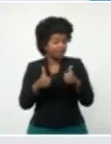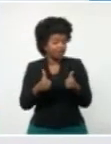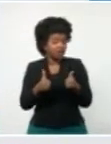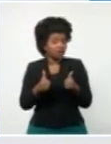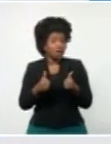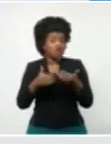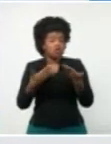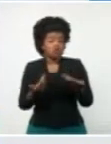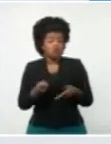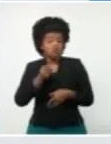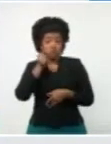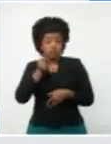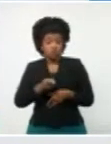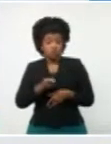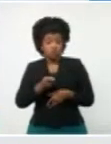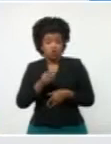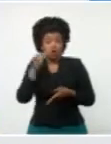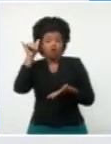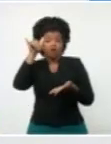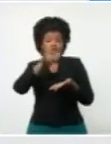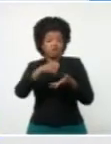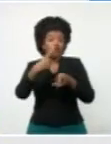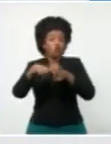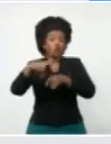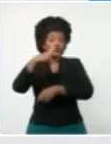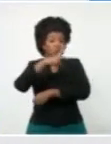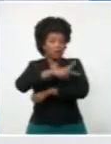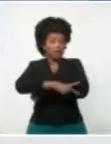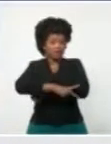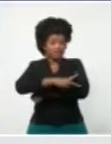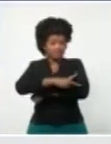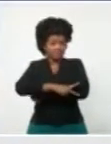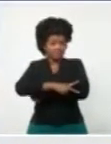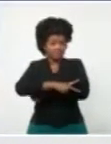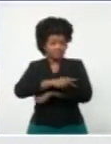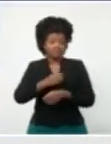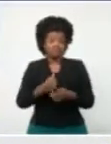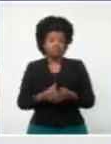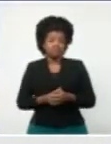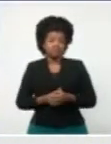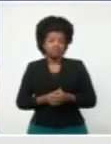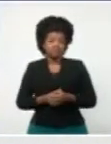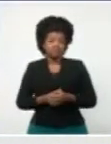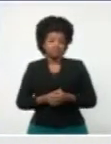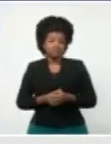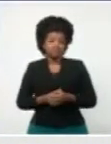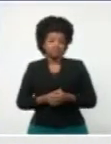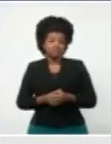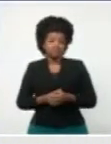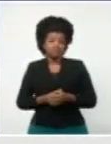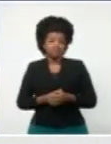province, but from their infection abroad. So it is imported.